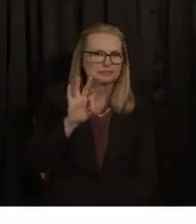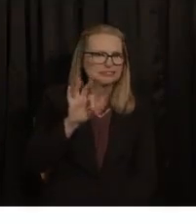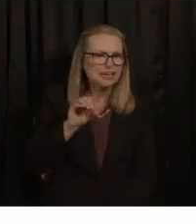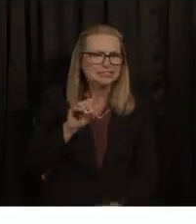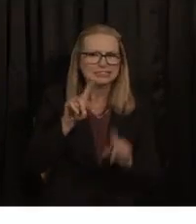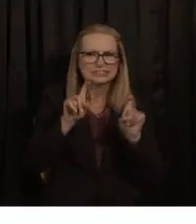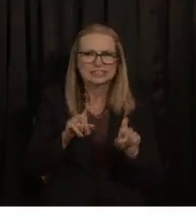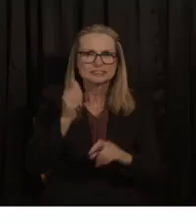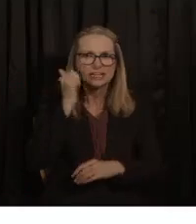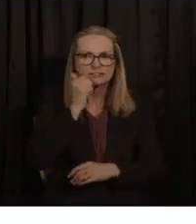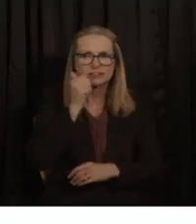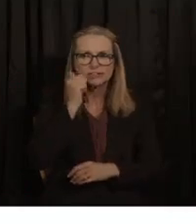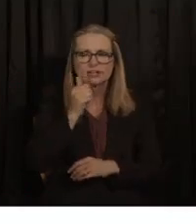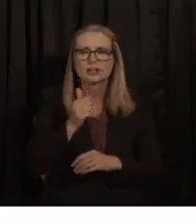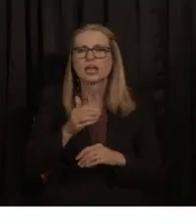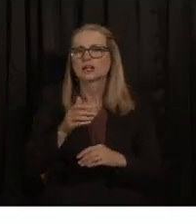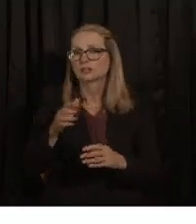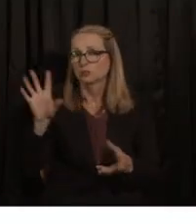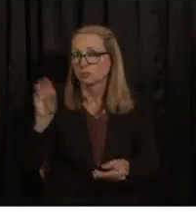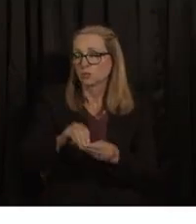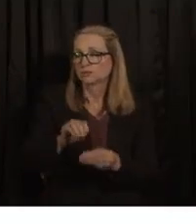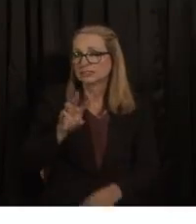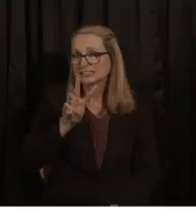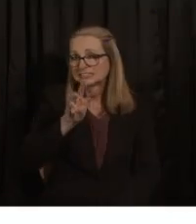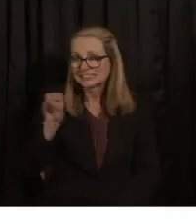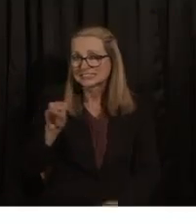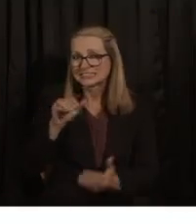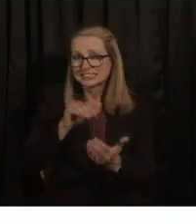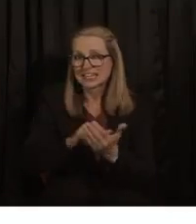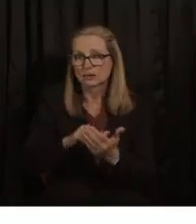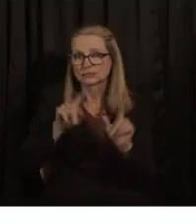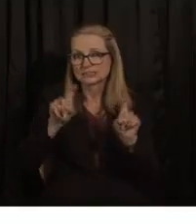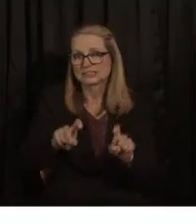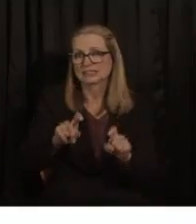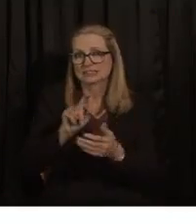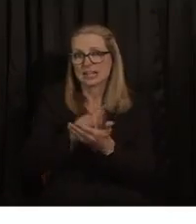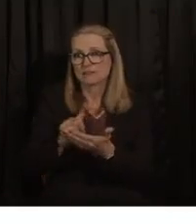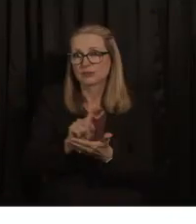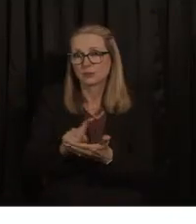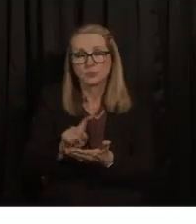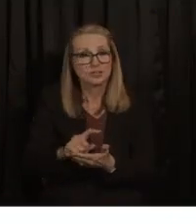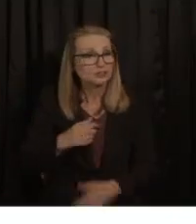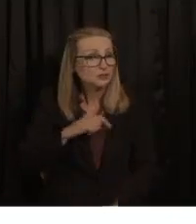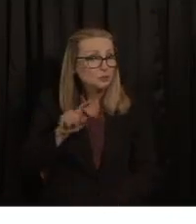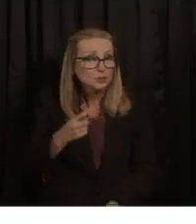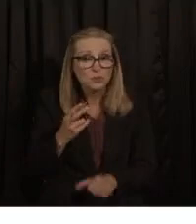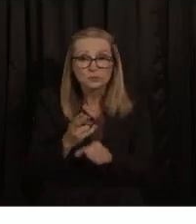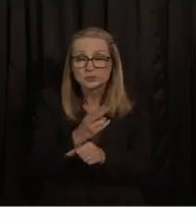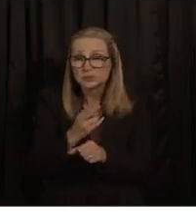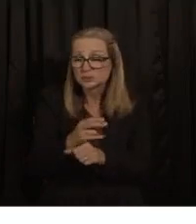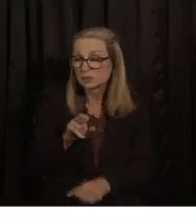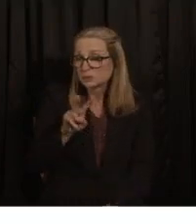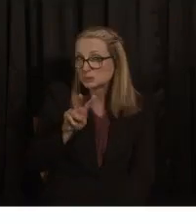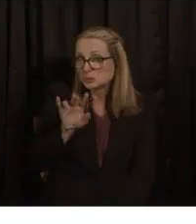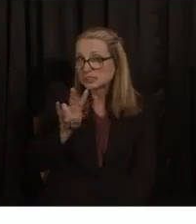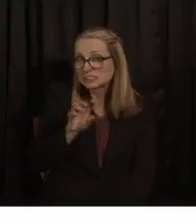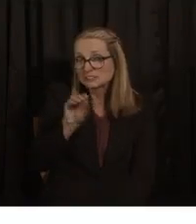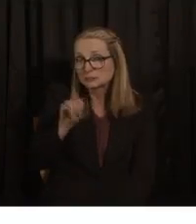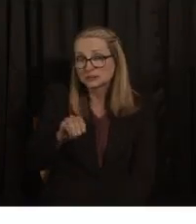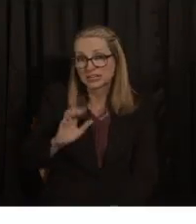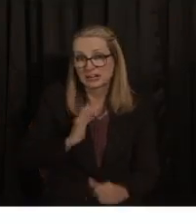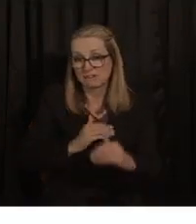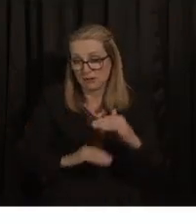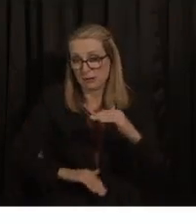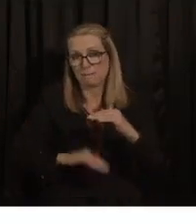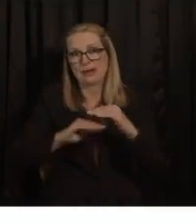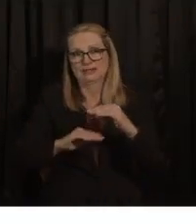over 60,000 tests per week. And we are well within our current testing capacity. We're only using about 27% of the capacity that's currently